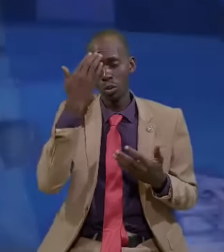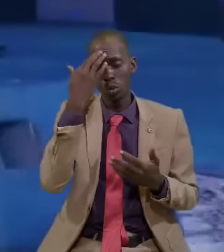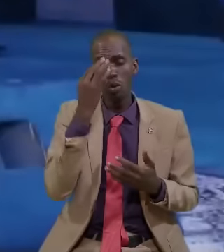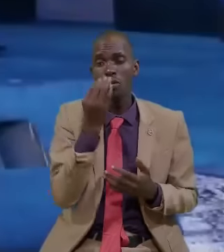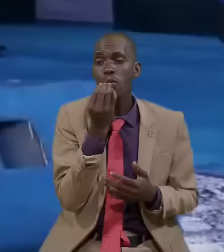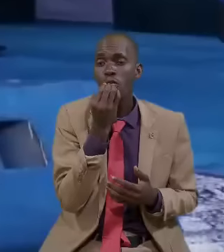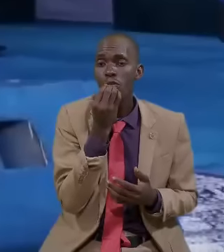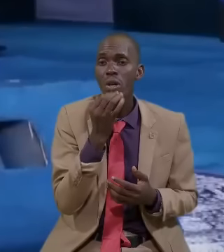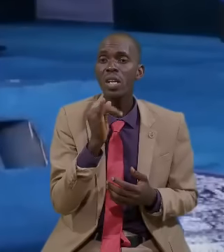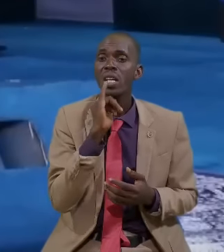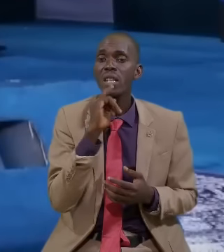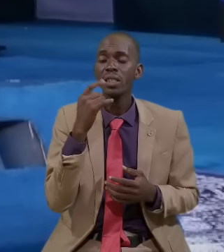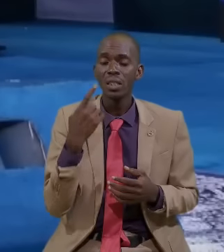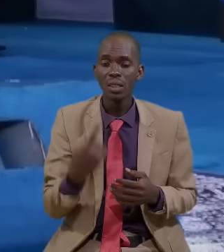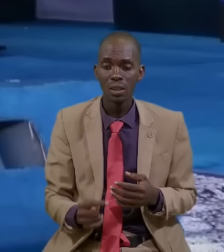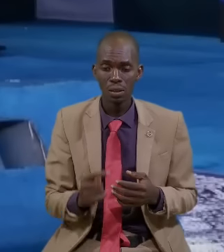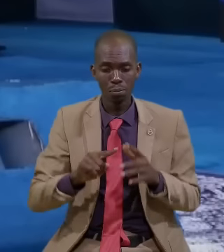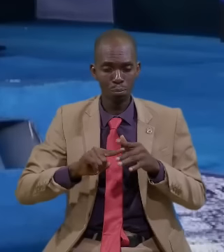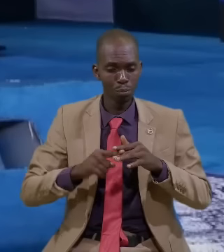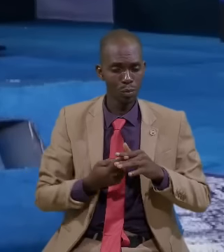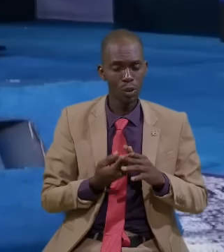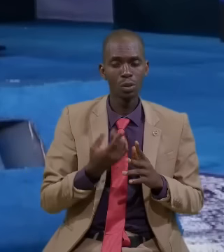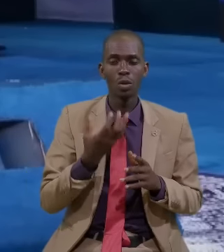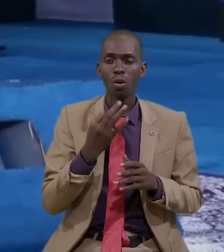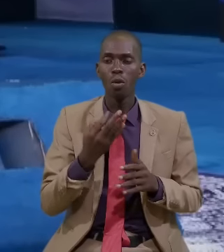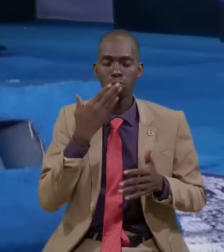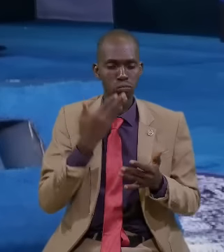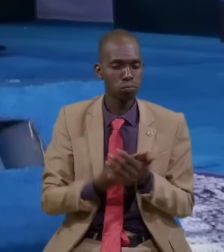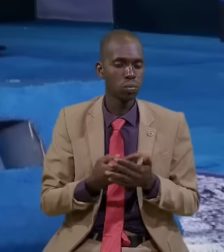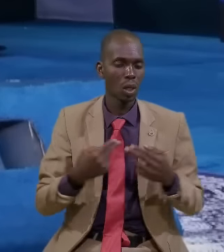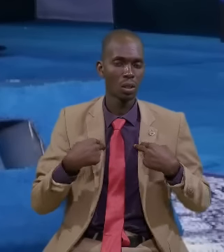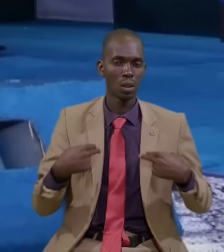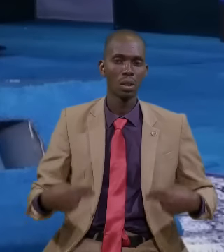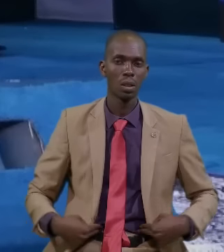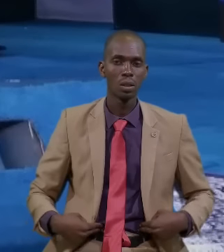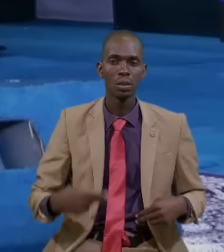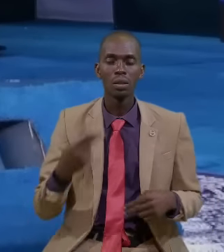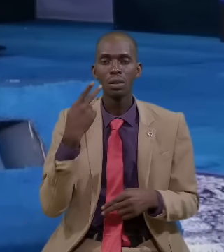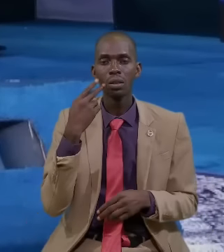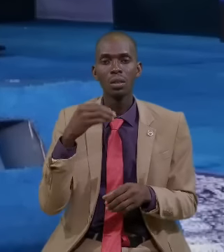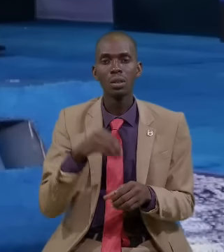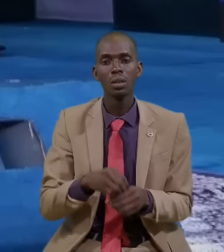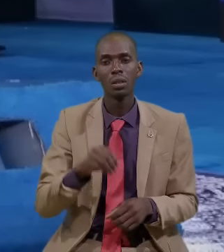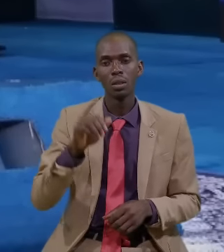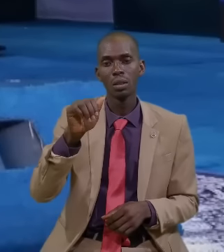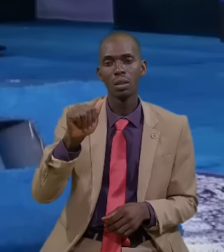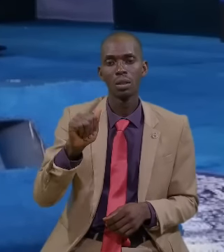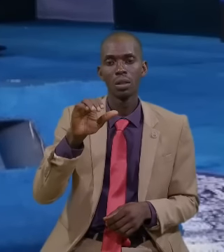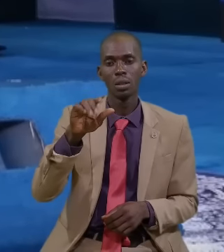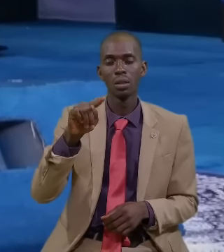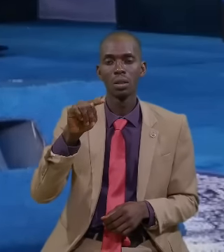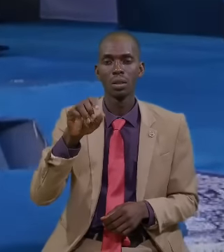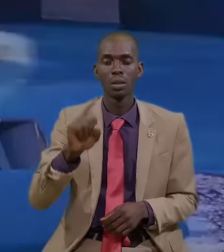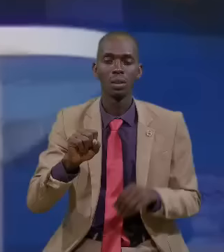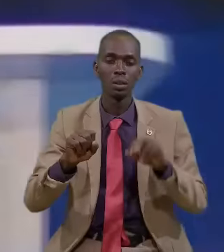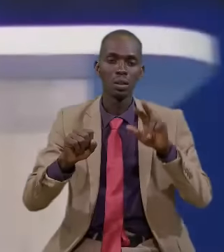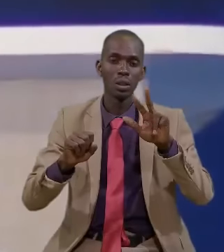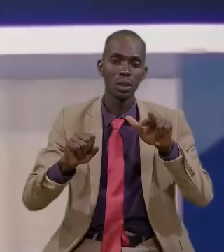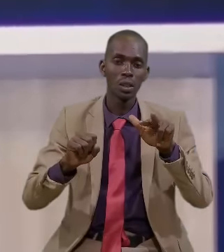of health. I want you to look at Acts chapter 14, verse 17.